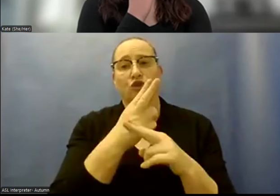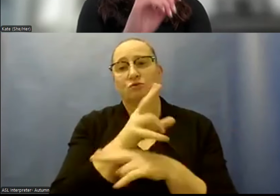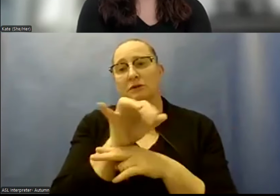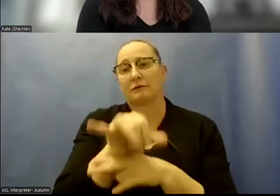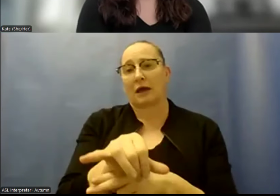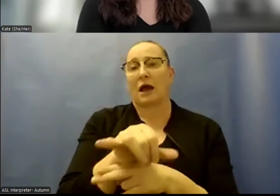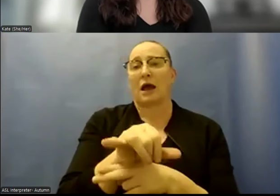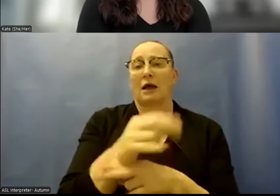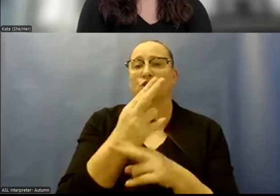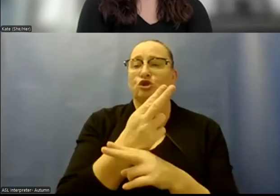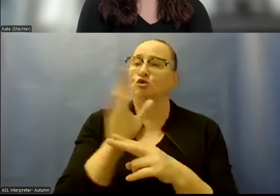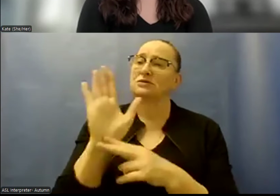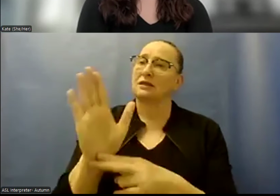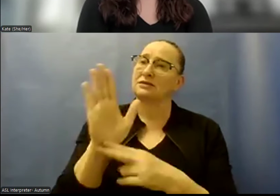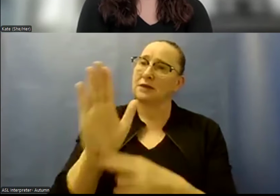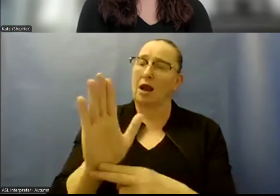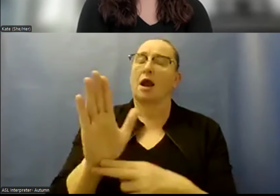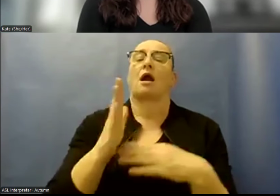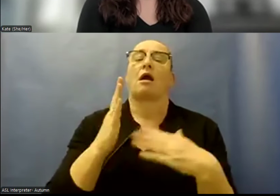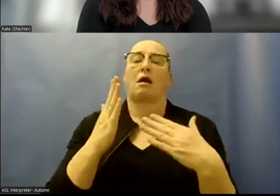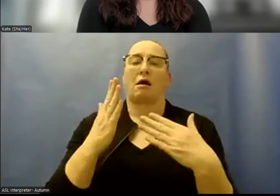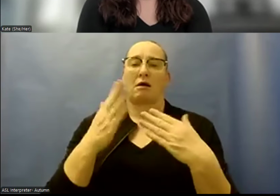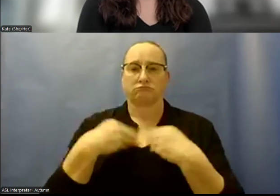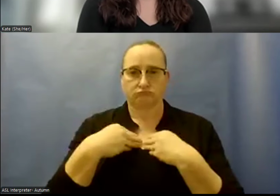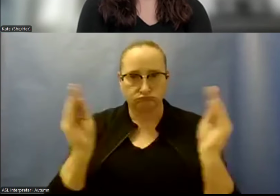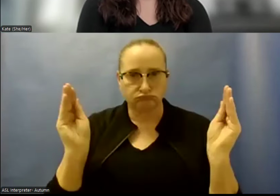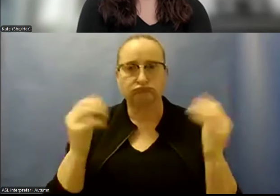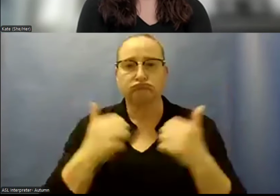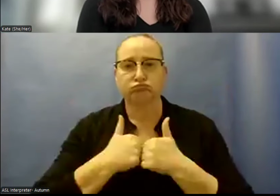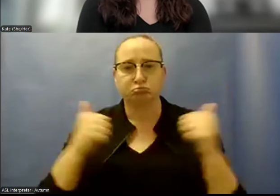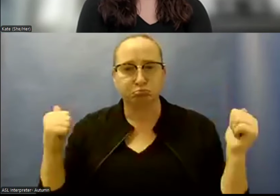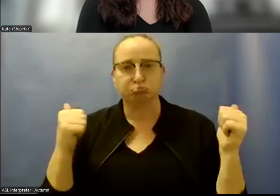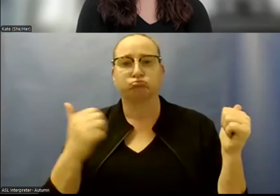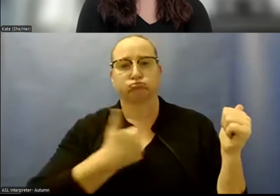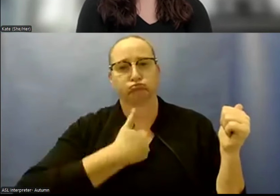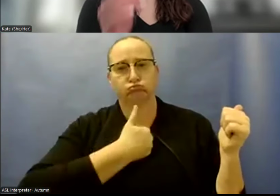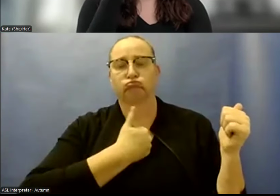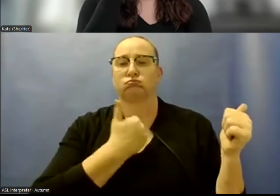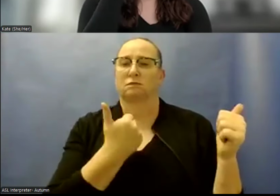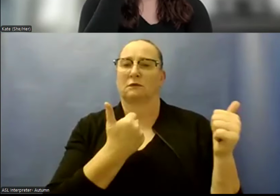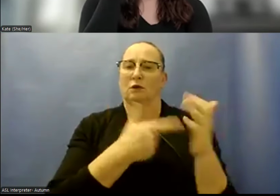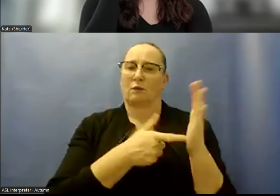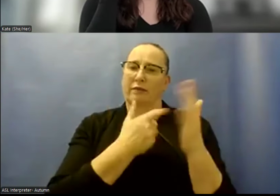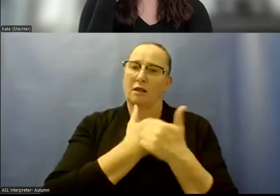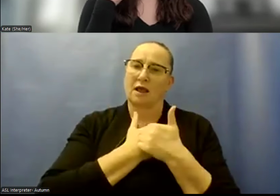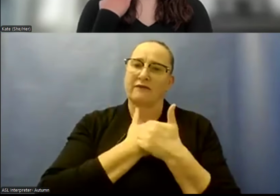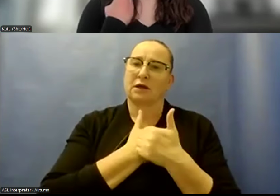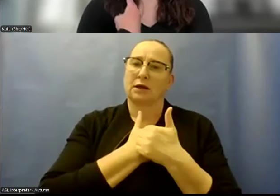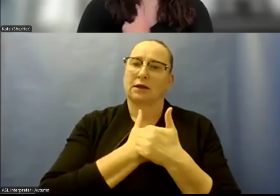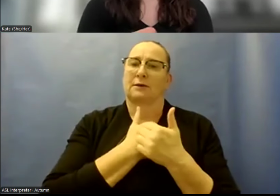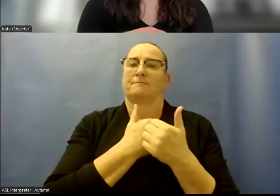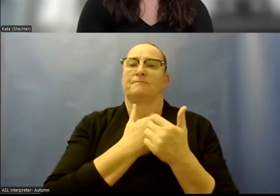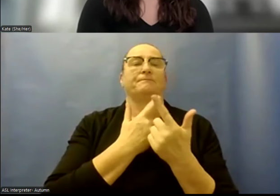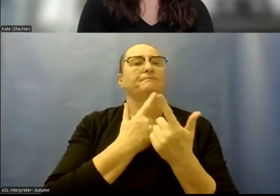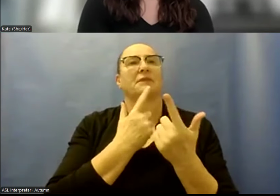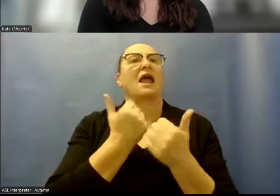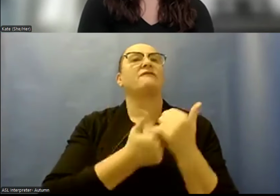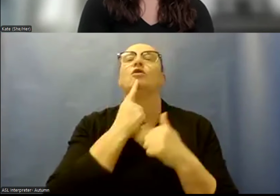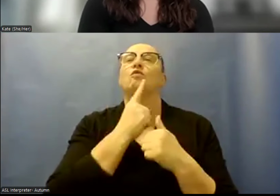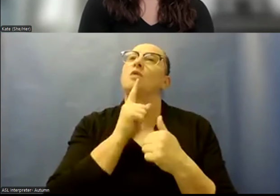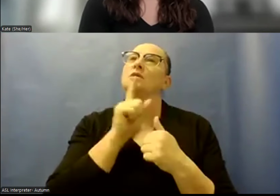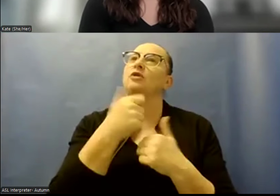their autonomy to get the access that they need and to have the relationships that are loving because everybody deserves a loving relationship